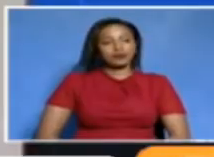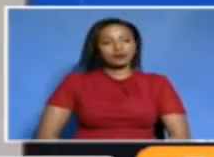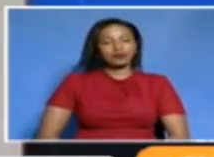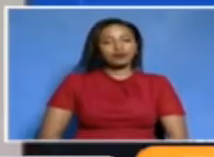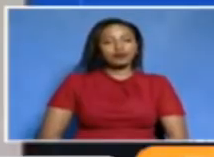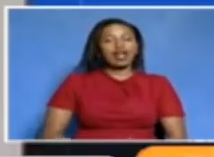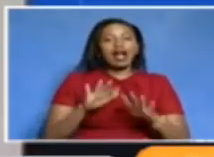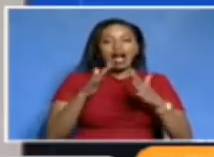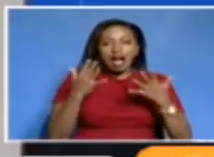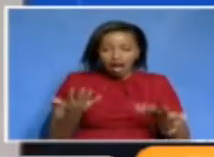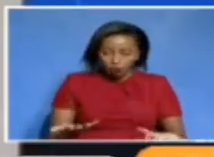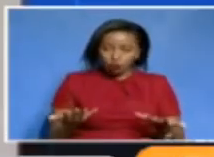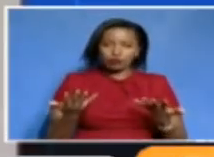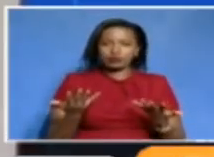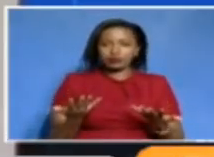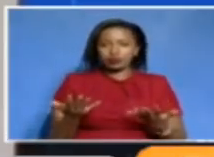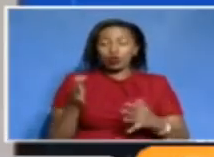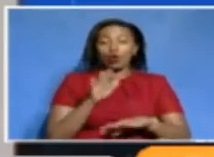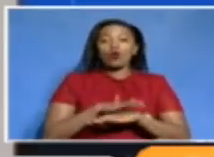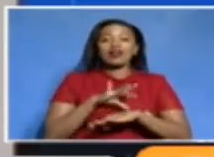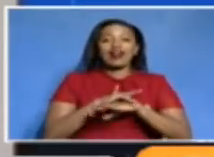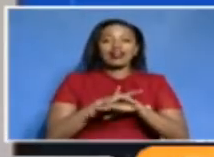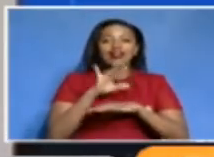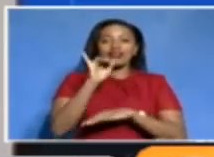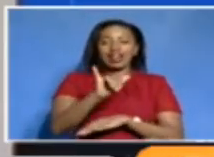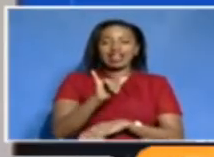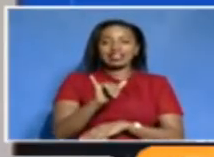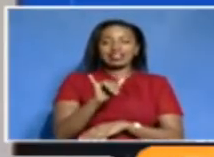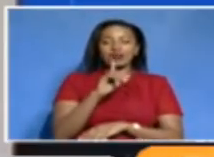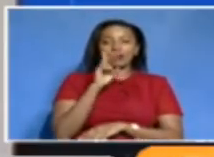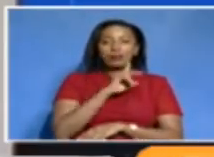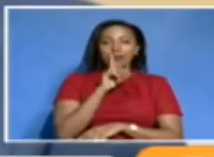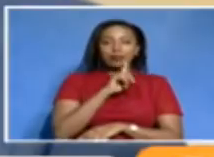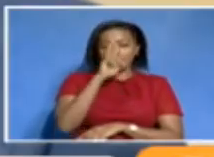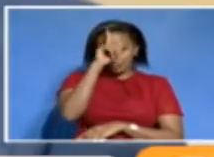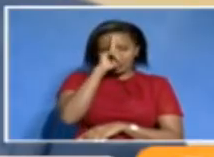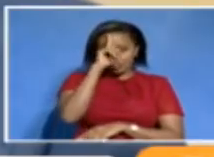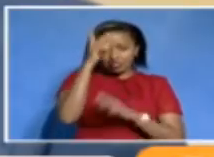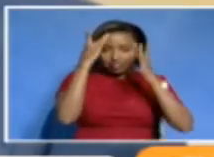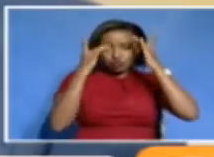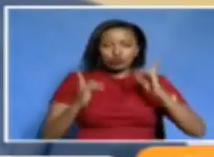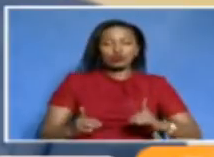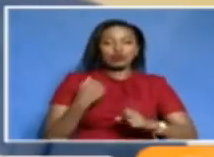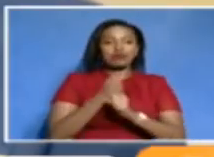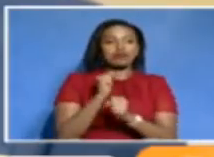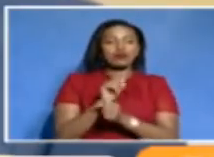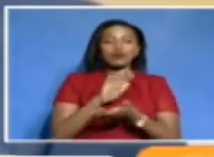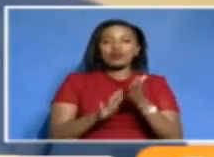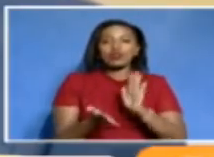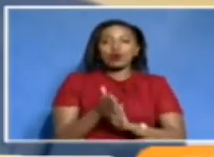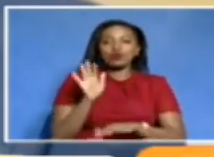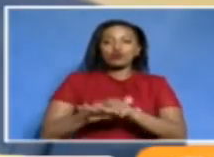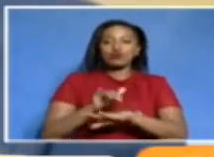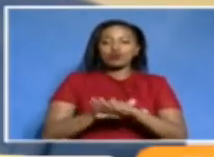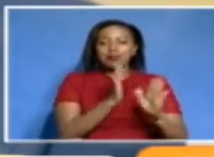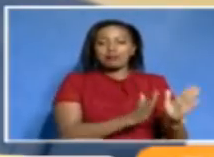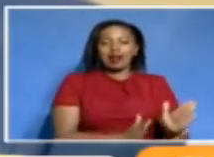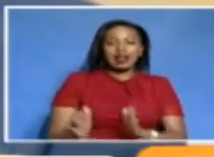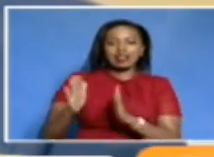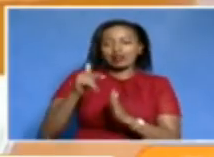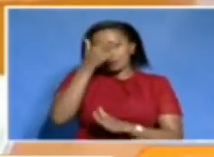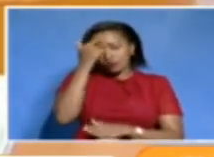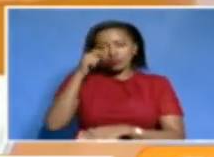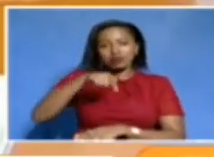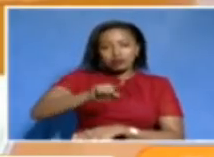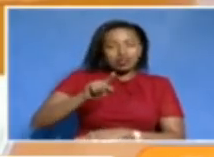How on earth could such a crucial decision be made without proper planning initially? Were you part of this? Because he kept on